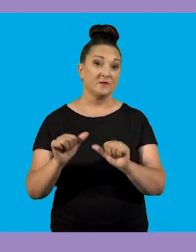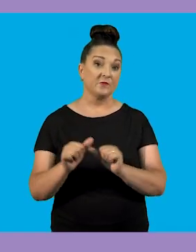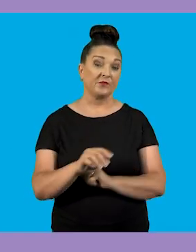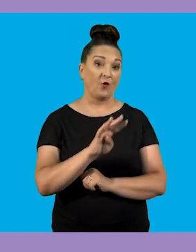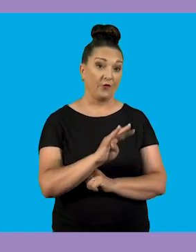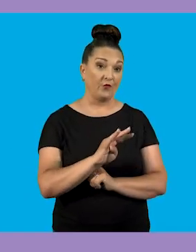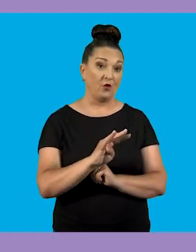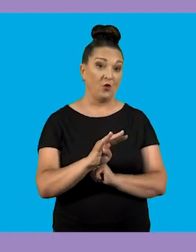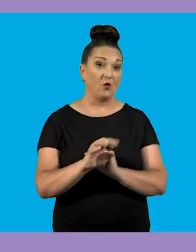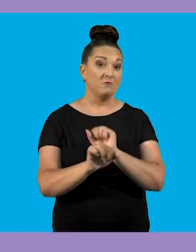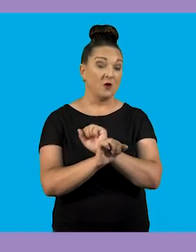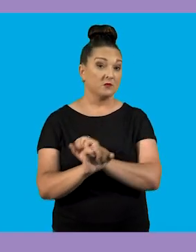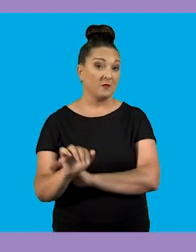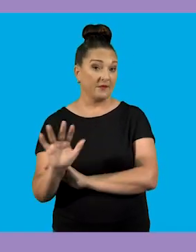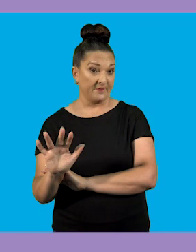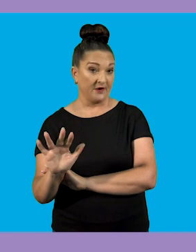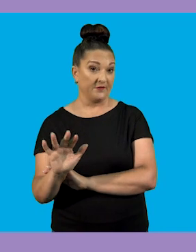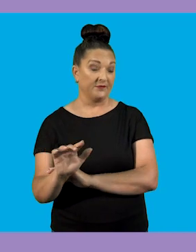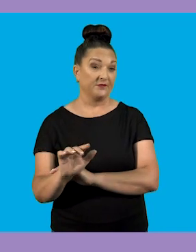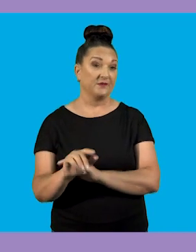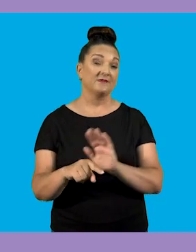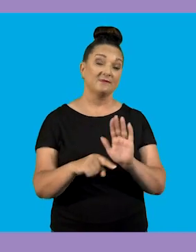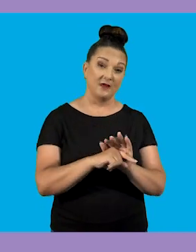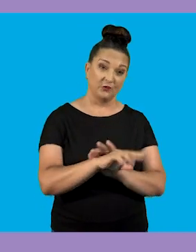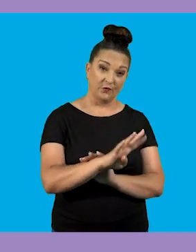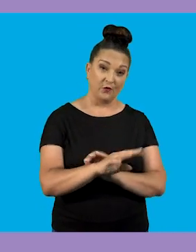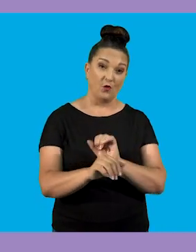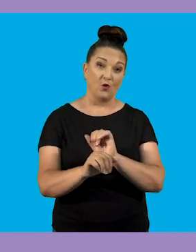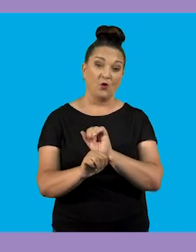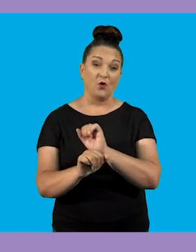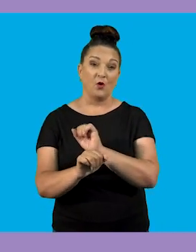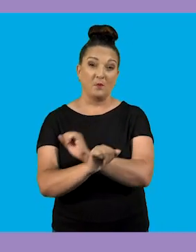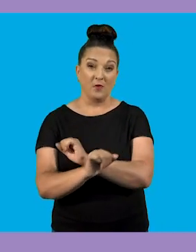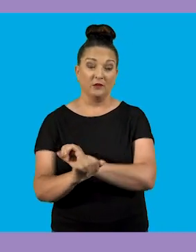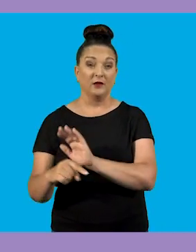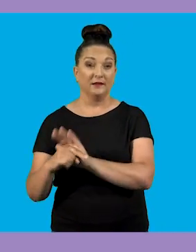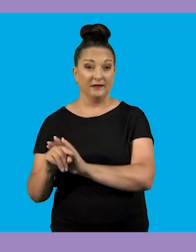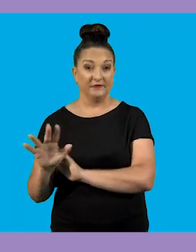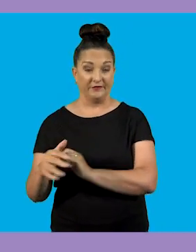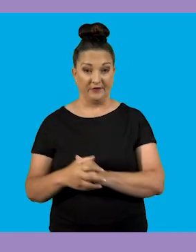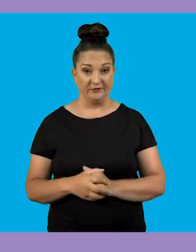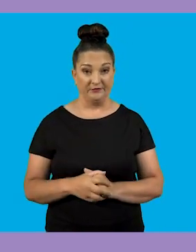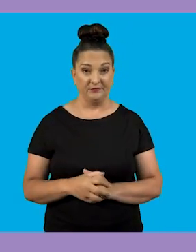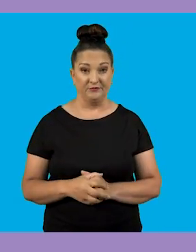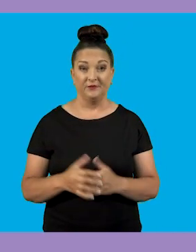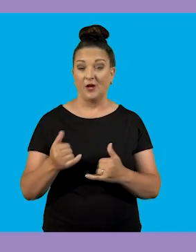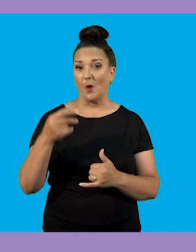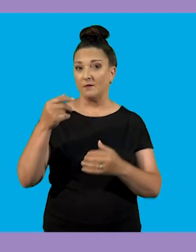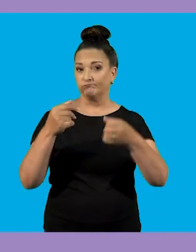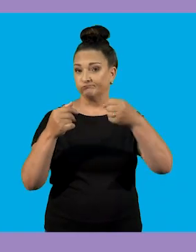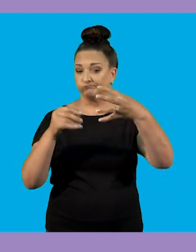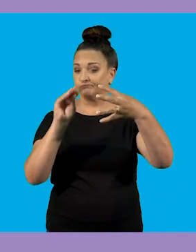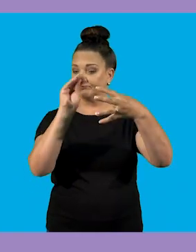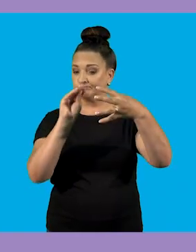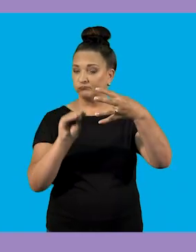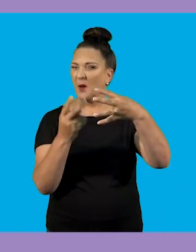also have 4 multiplied by 5. And in the same way, negative 4 multiplied by negative 5. Now you need to choose the